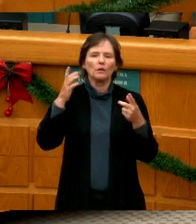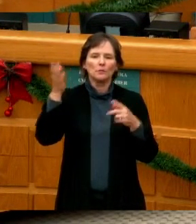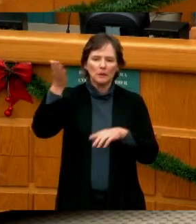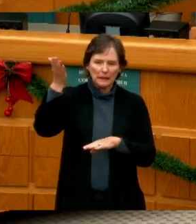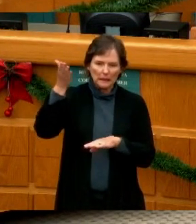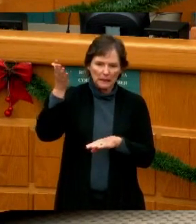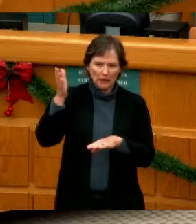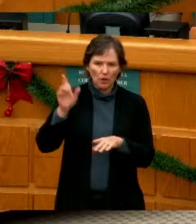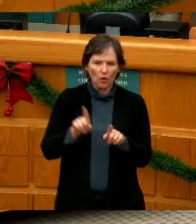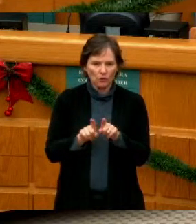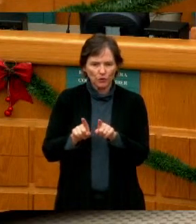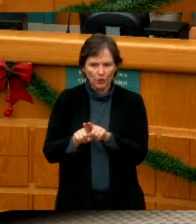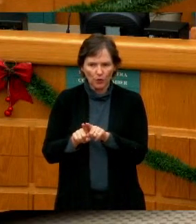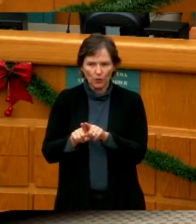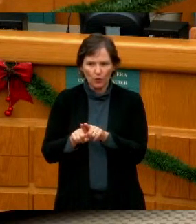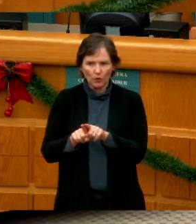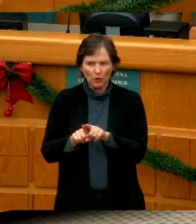again,